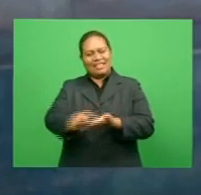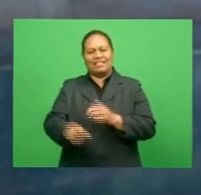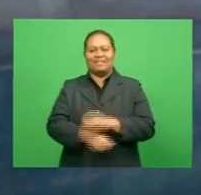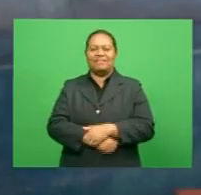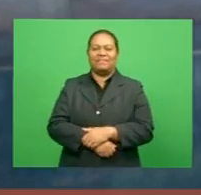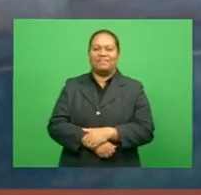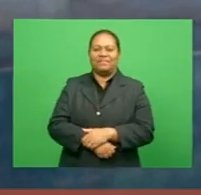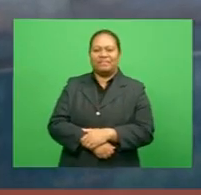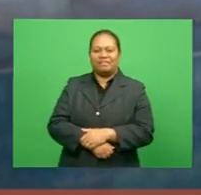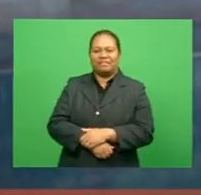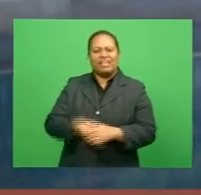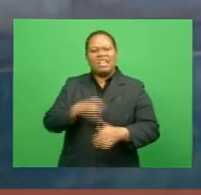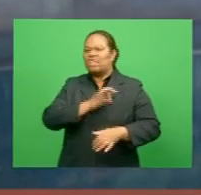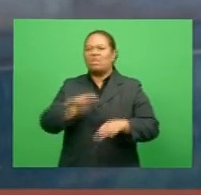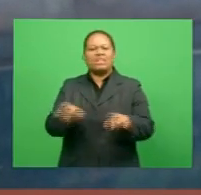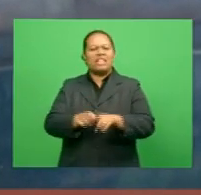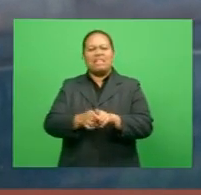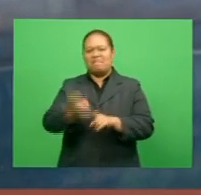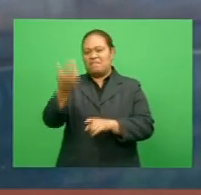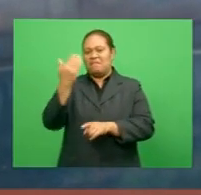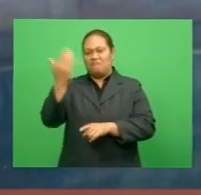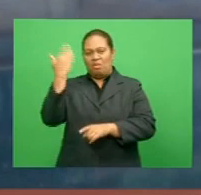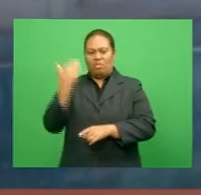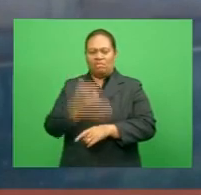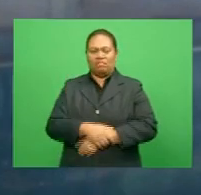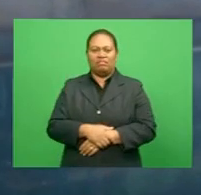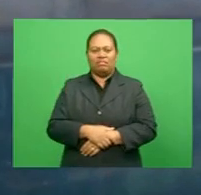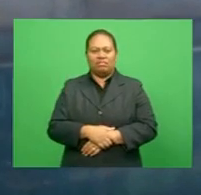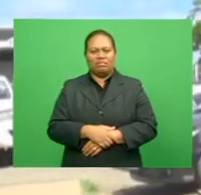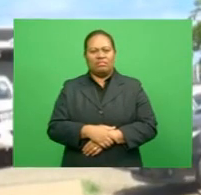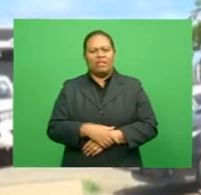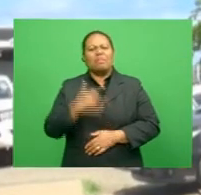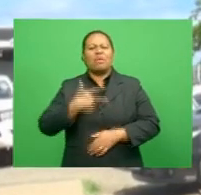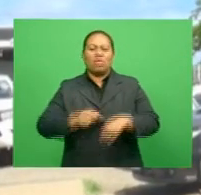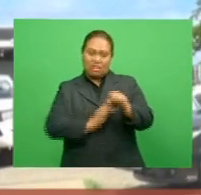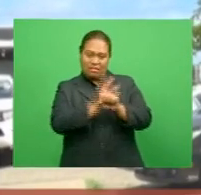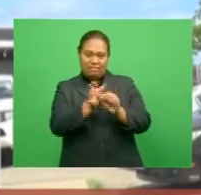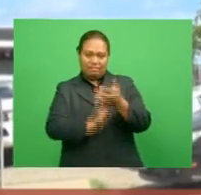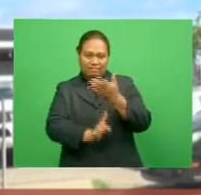Not good like before because of the sickness.